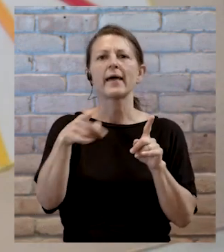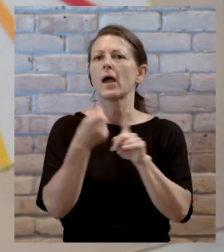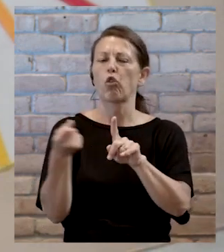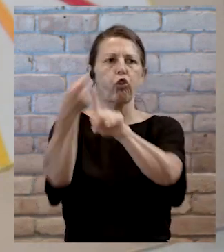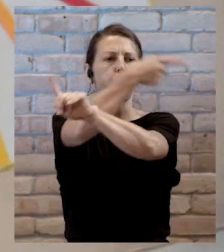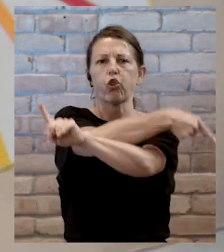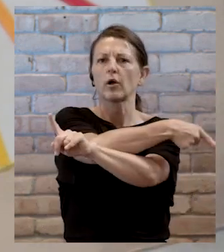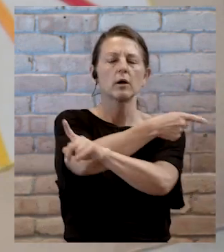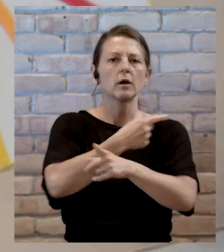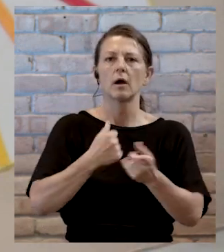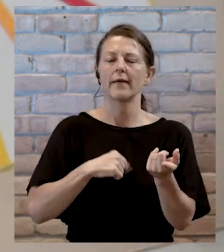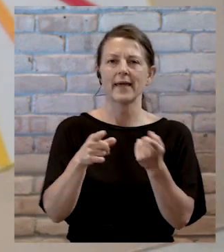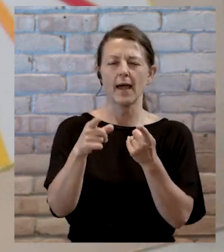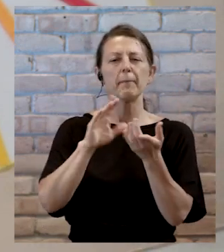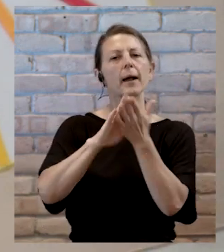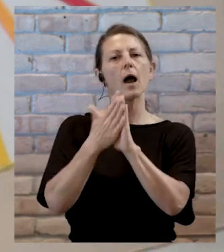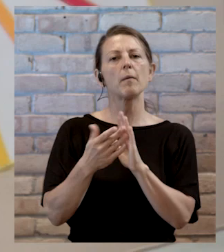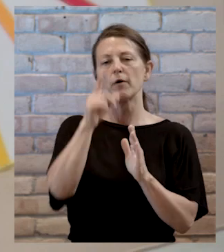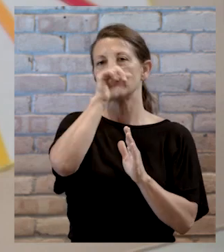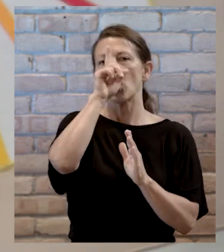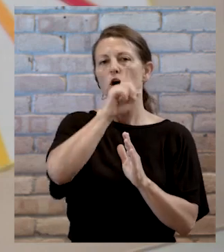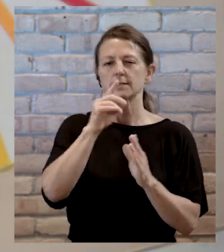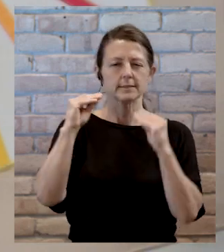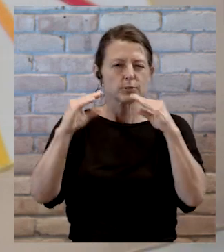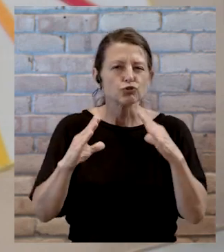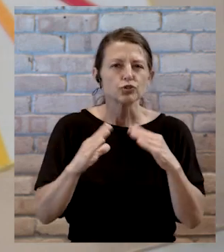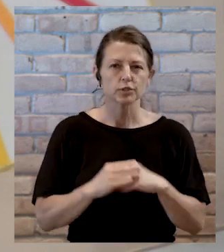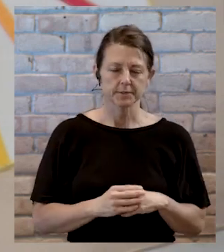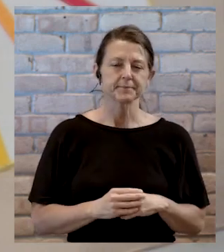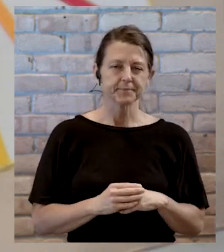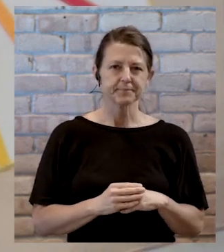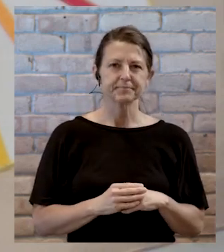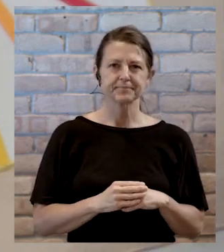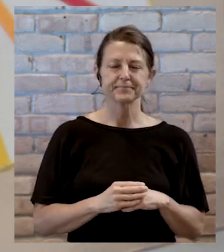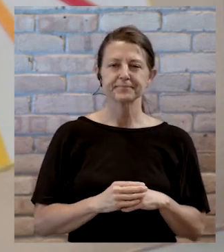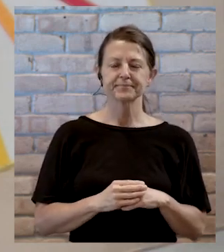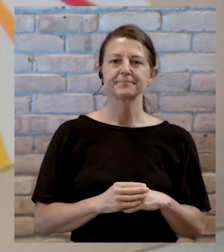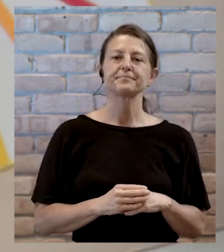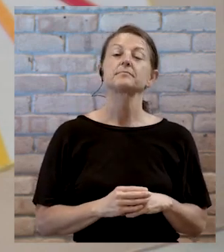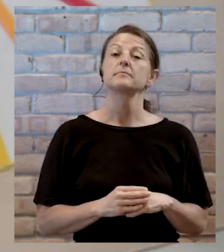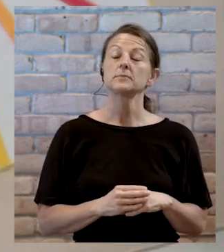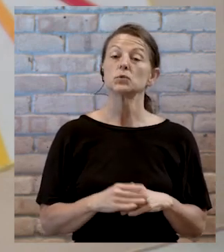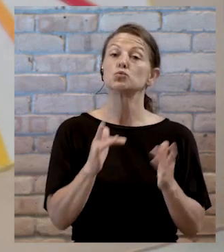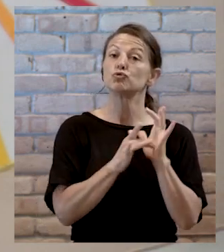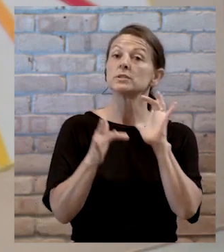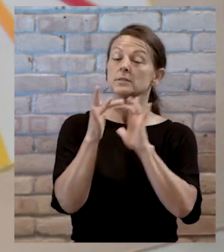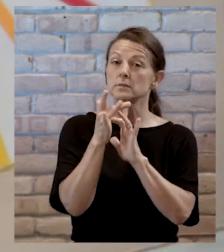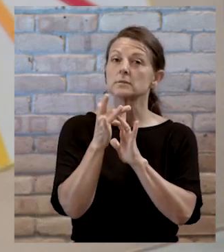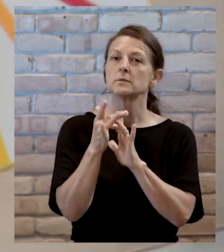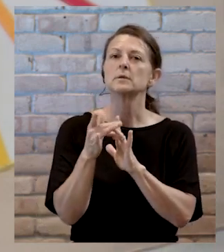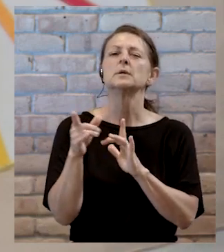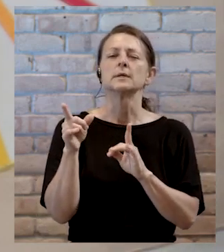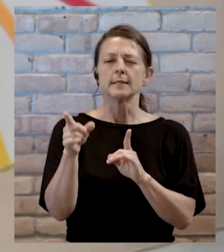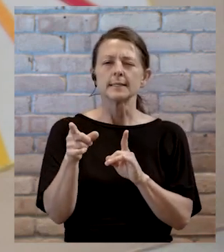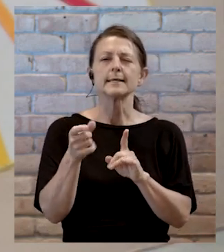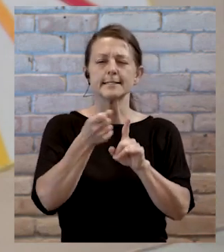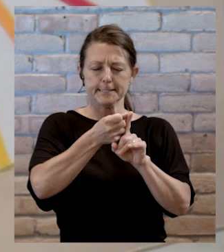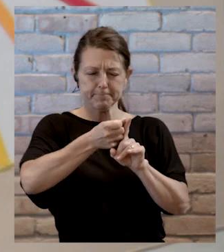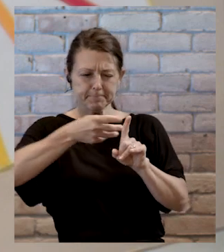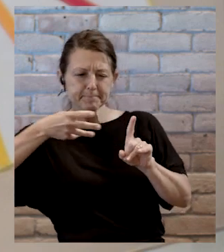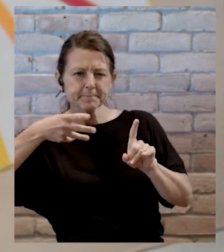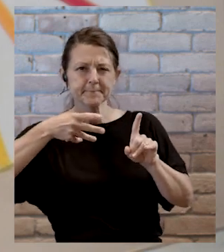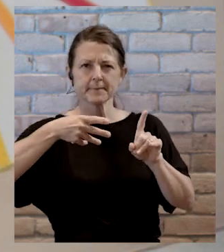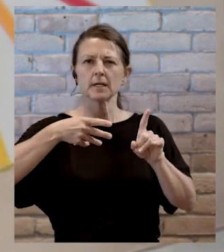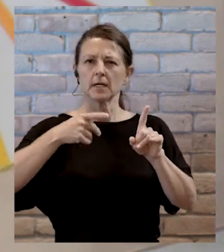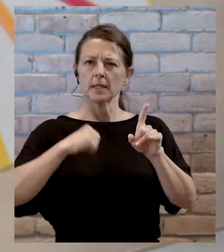off the rails and they have become false teachers. And so as Jesus is unpacking this whole